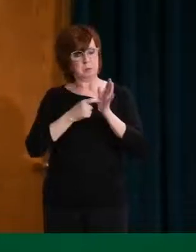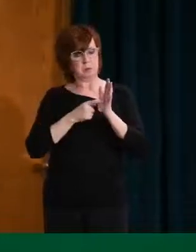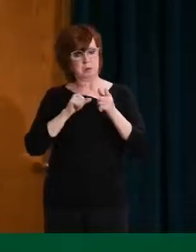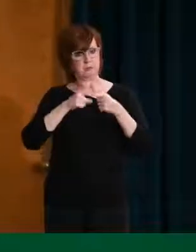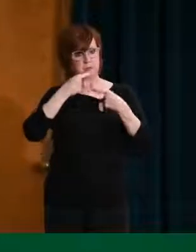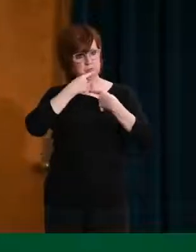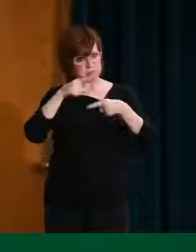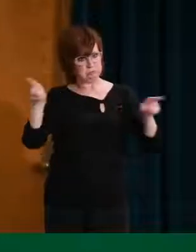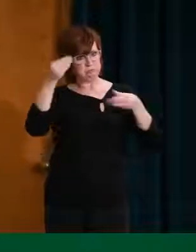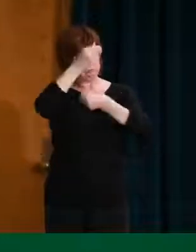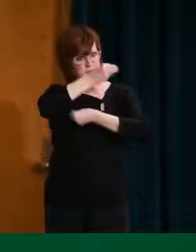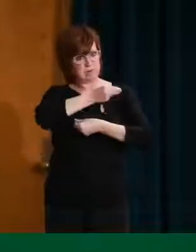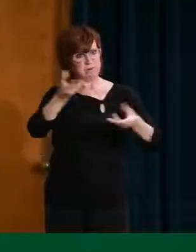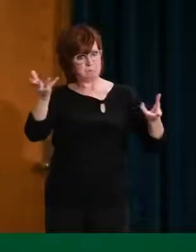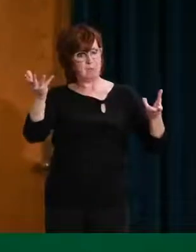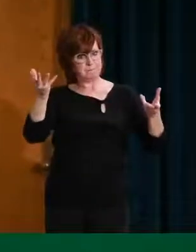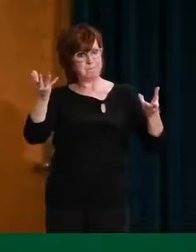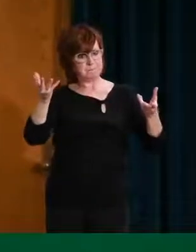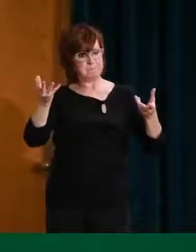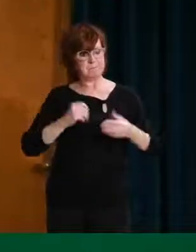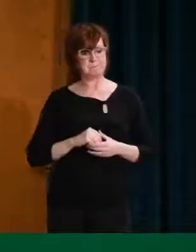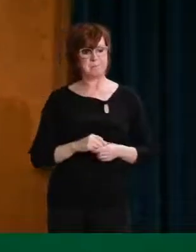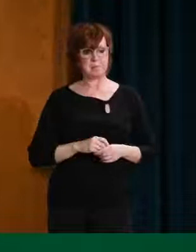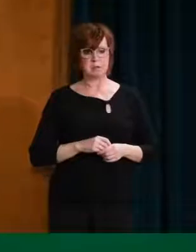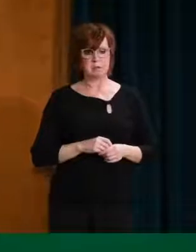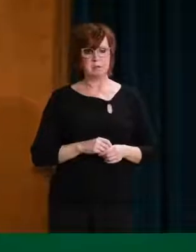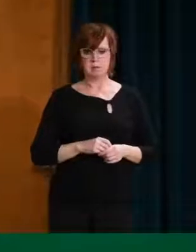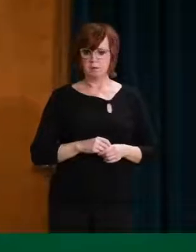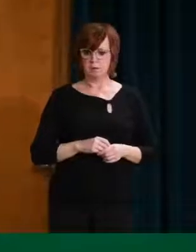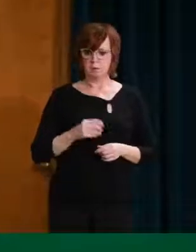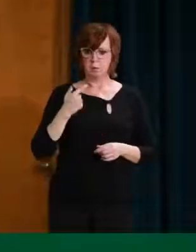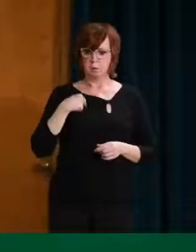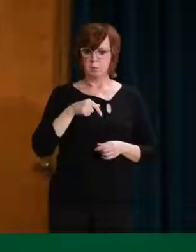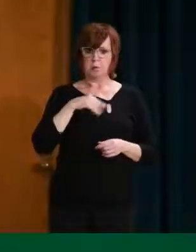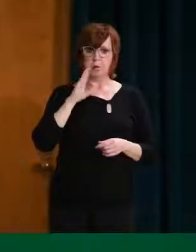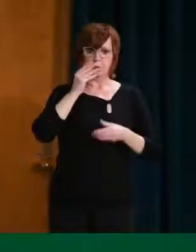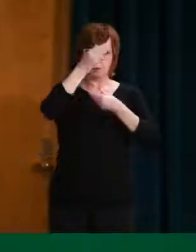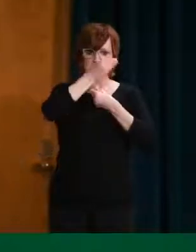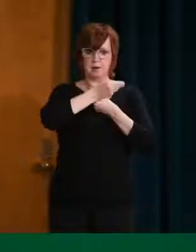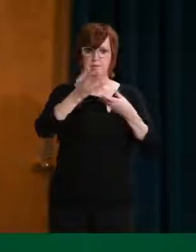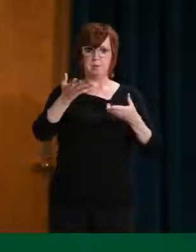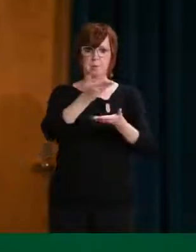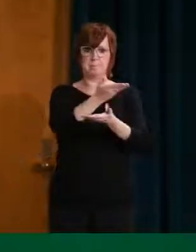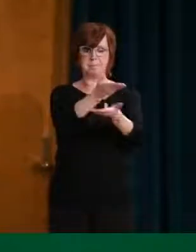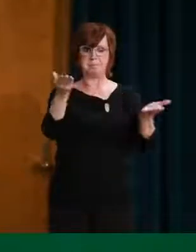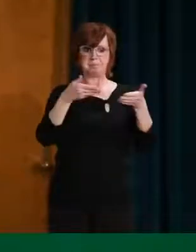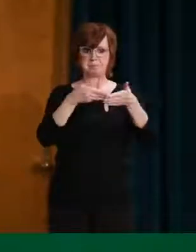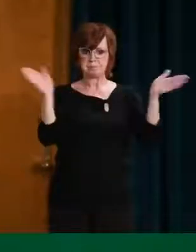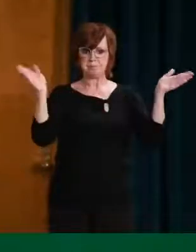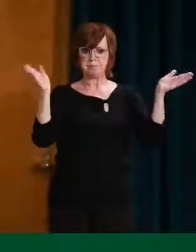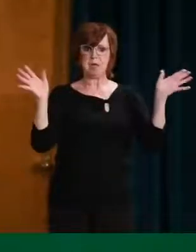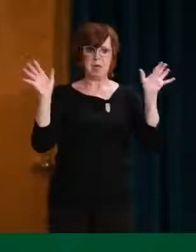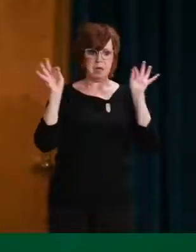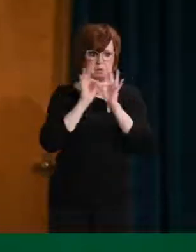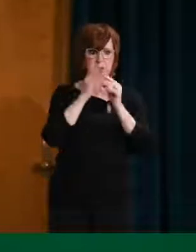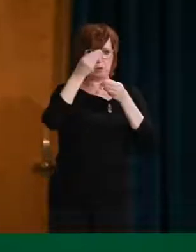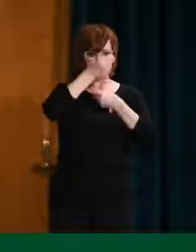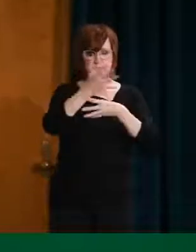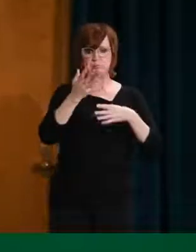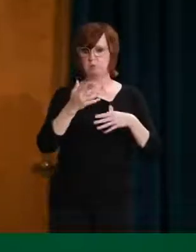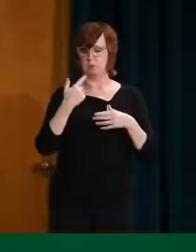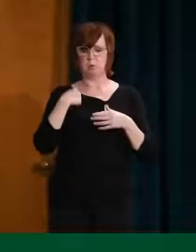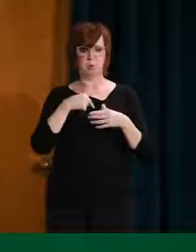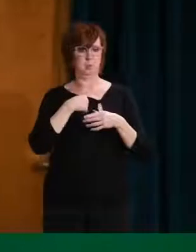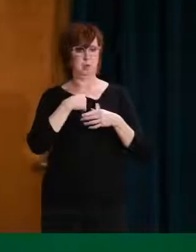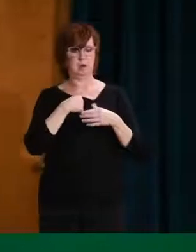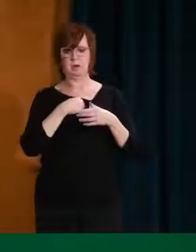healthcare workers that have tested positive, that we do that through the media to the public. It's important to be as transparent as